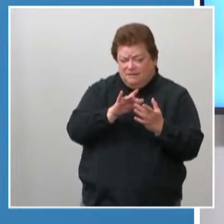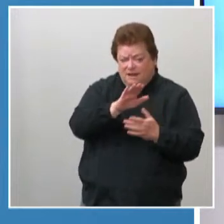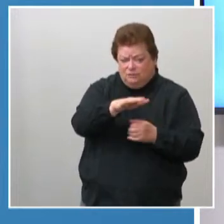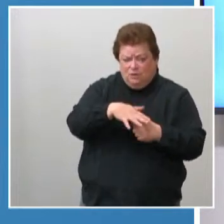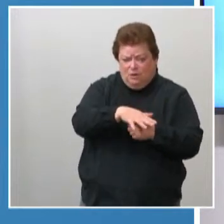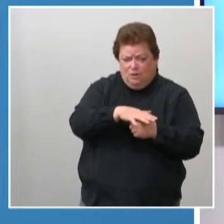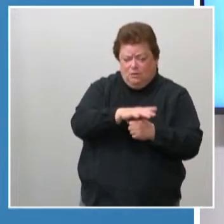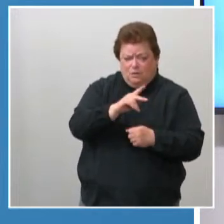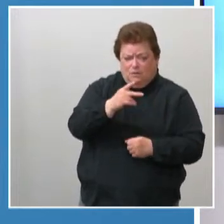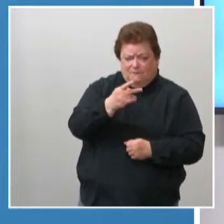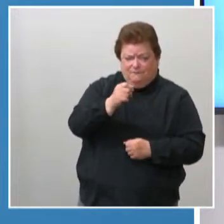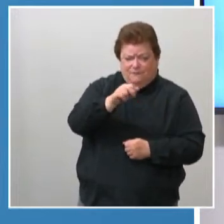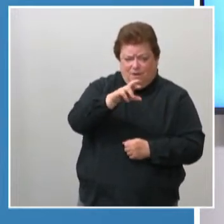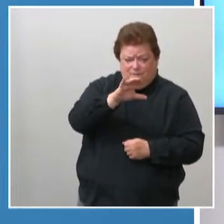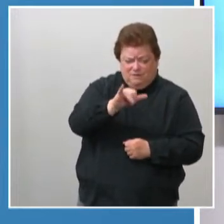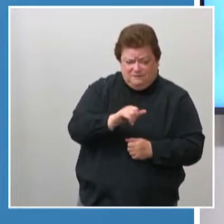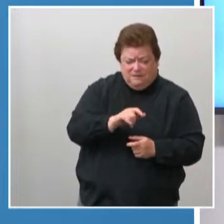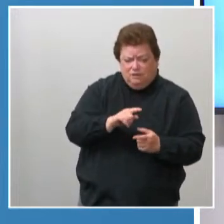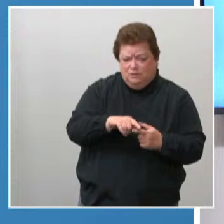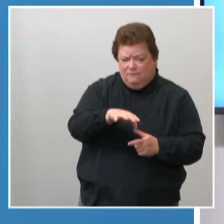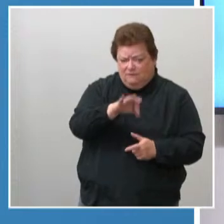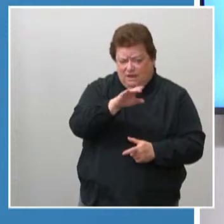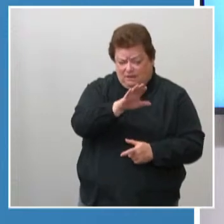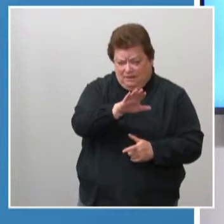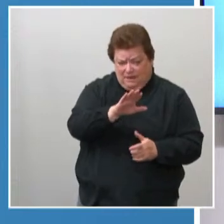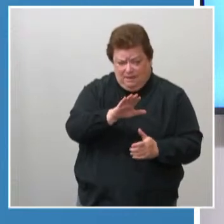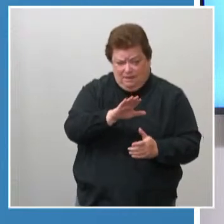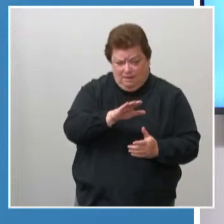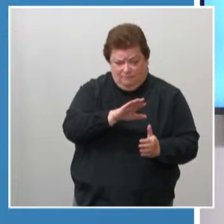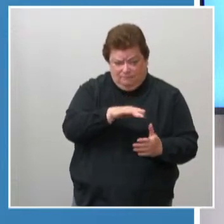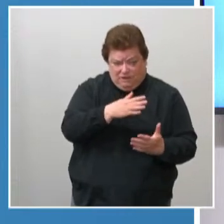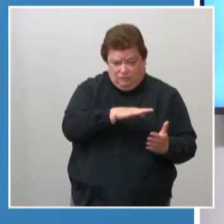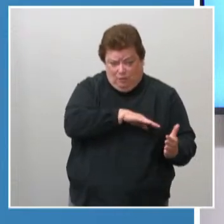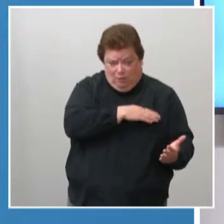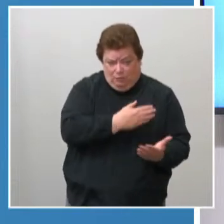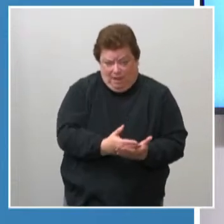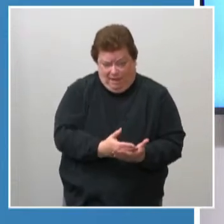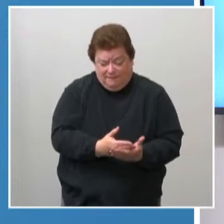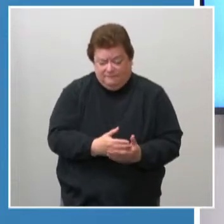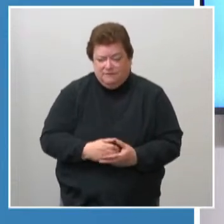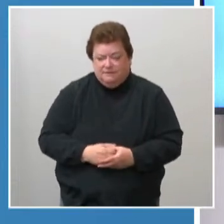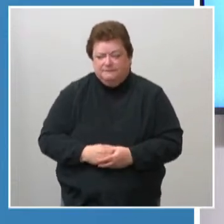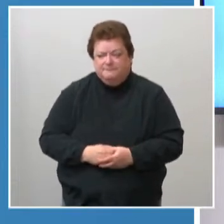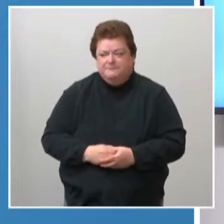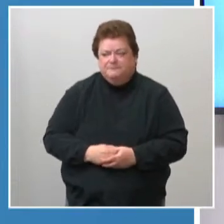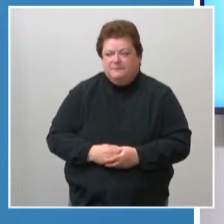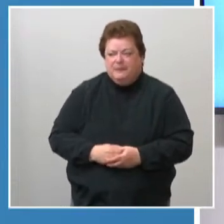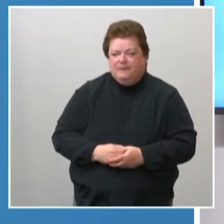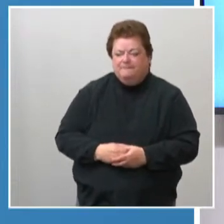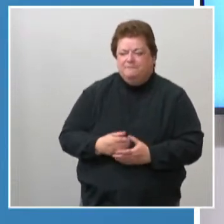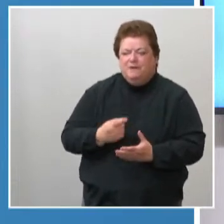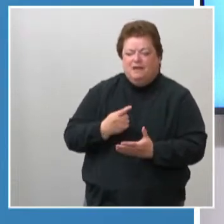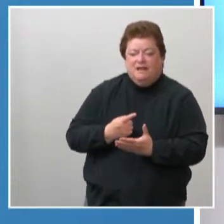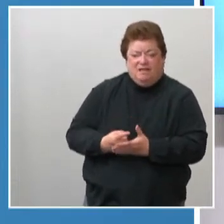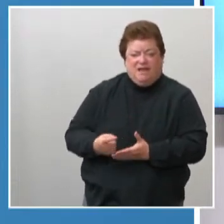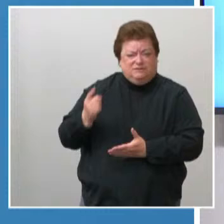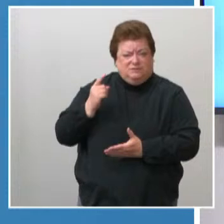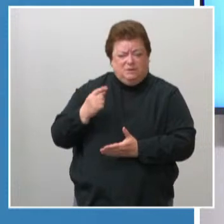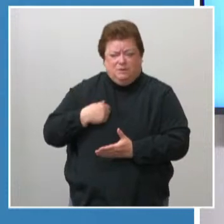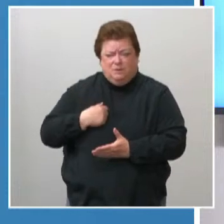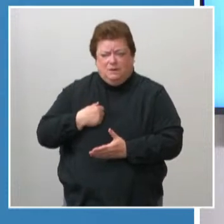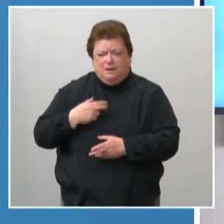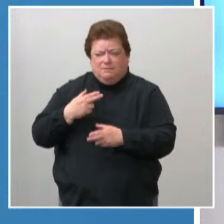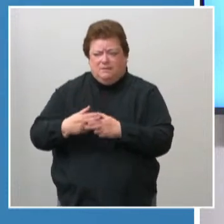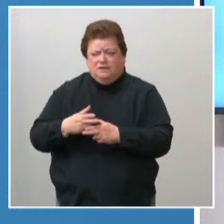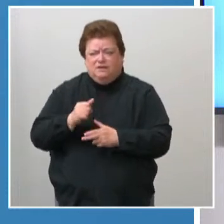pharmacy first to find out if their shipments have arrived. At our last briefing, we mentioned a